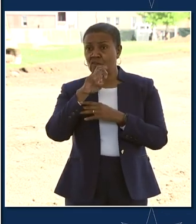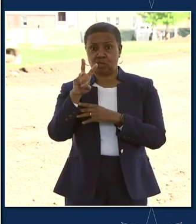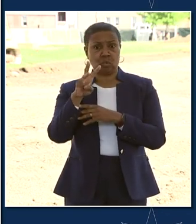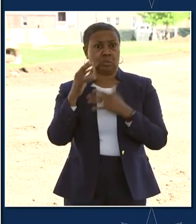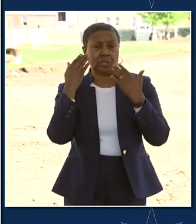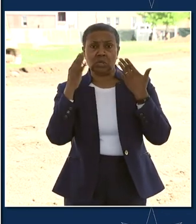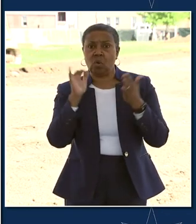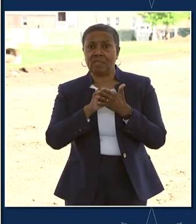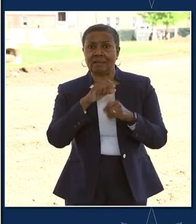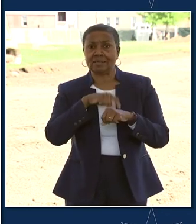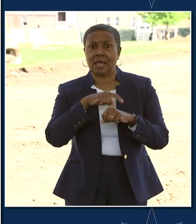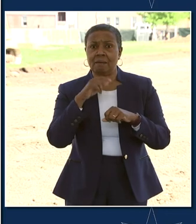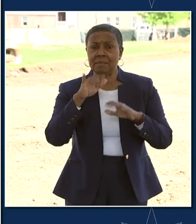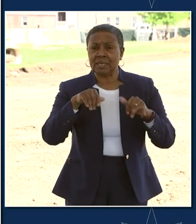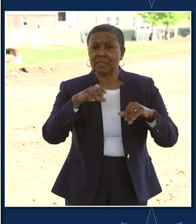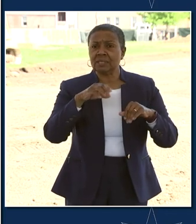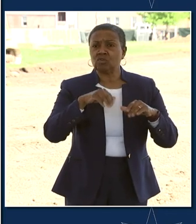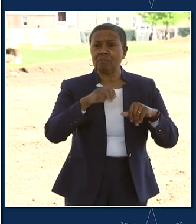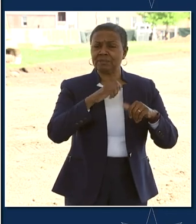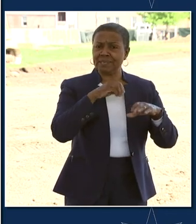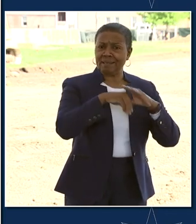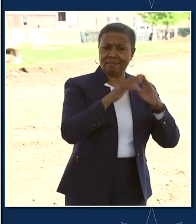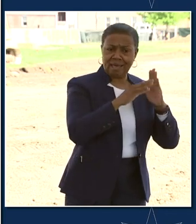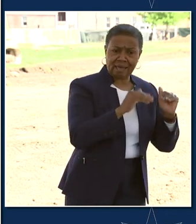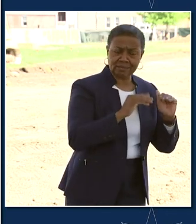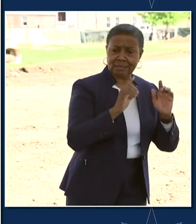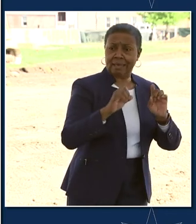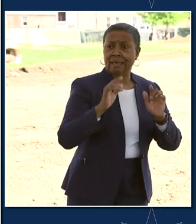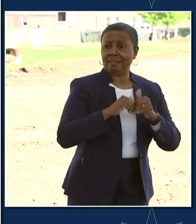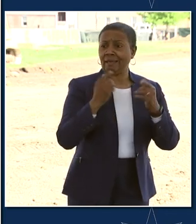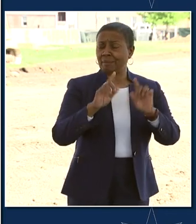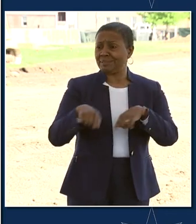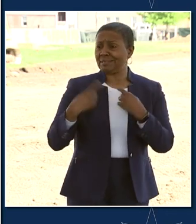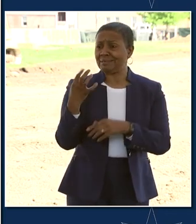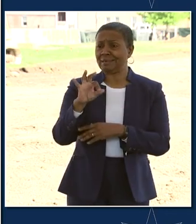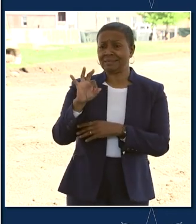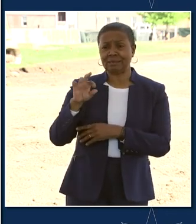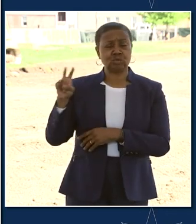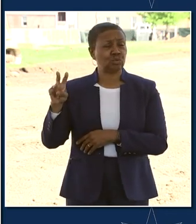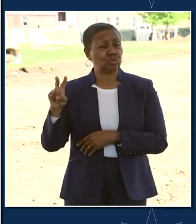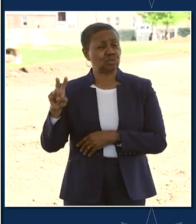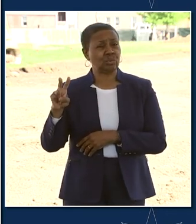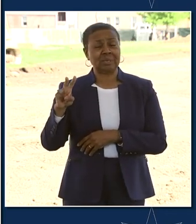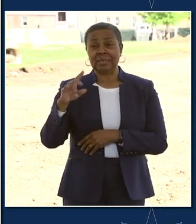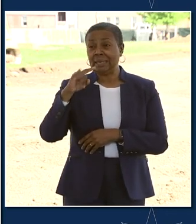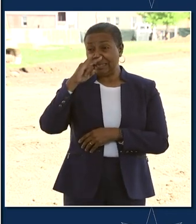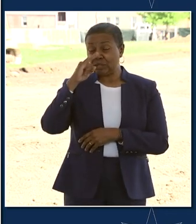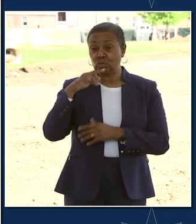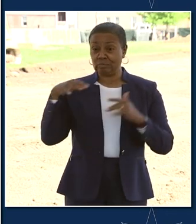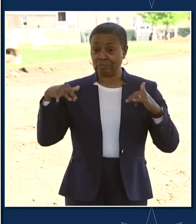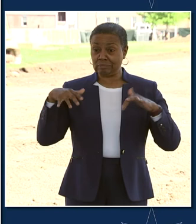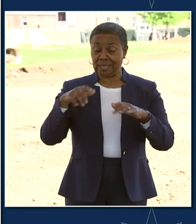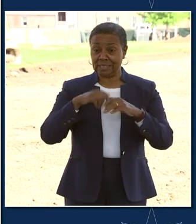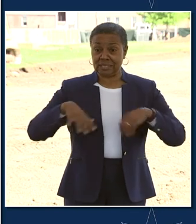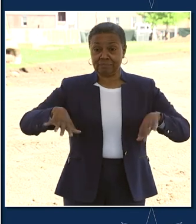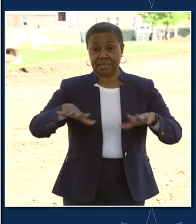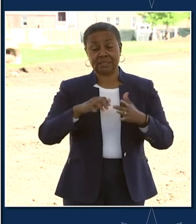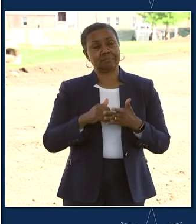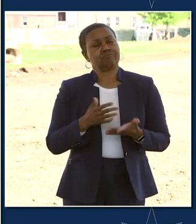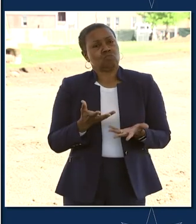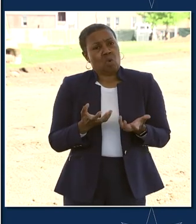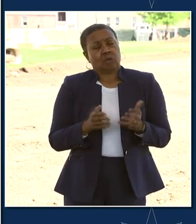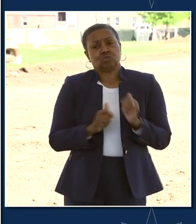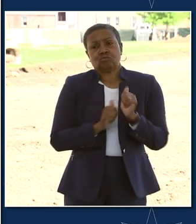though there's been one in existence since 1992. So I think most of the kids who have gathered in these spaces are